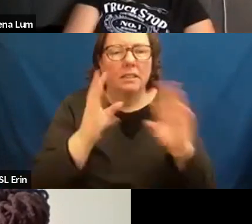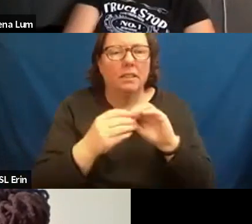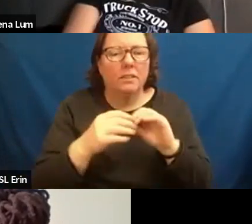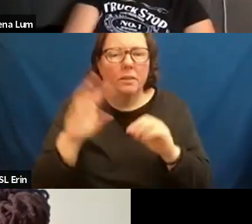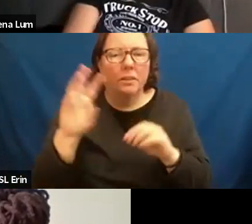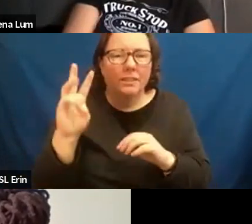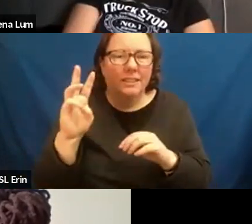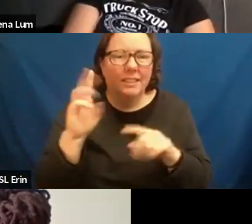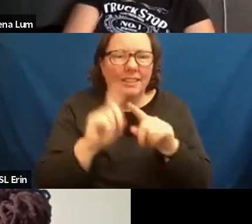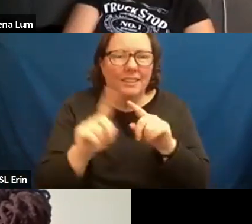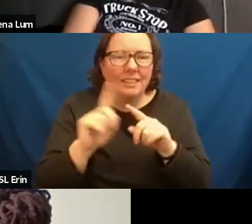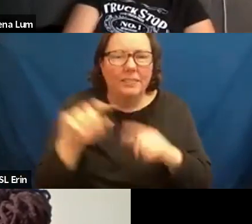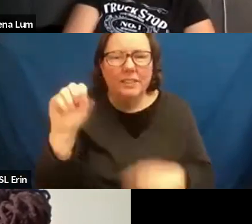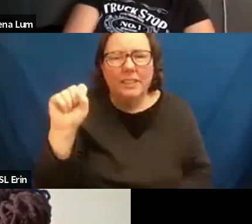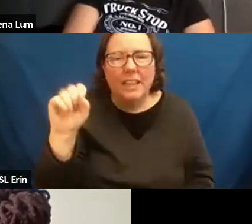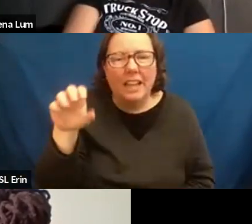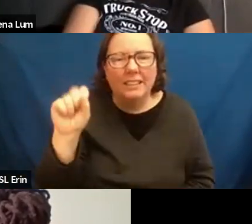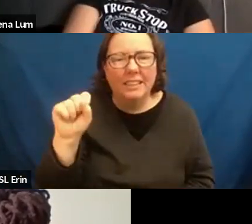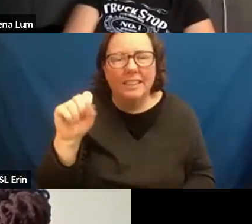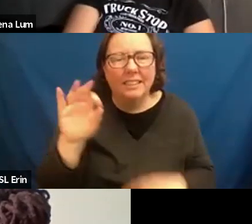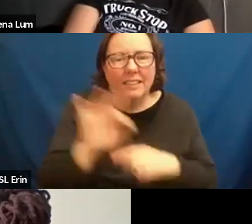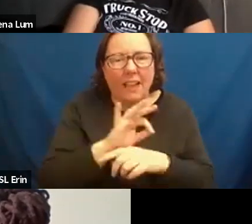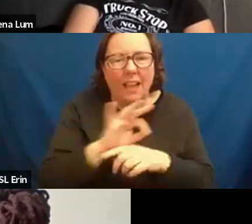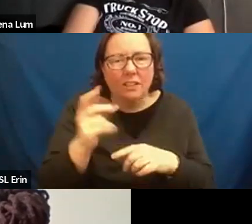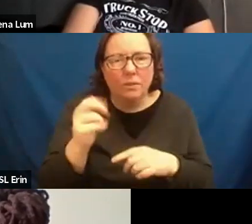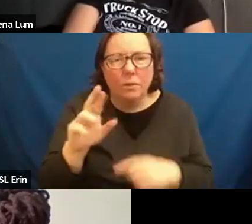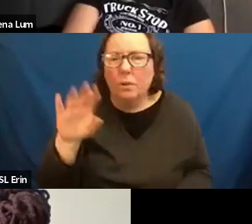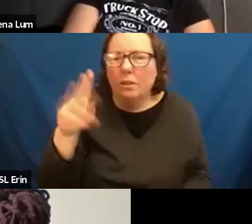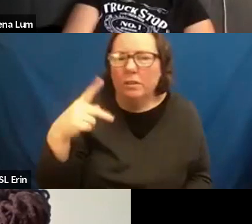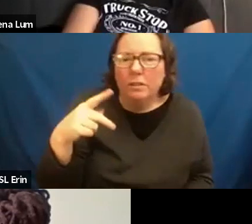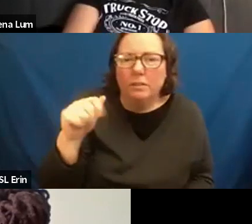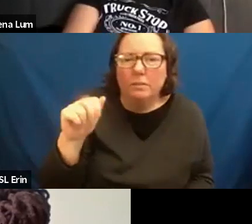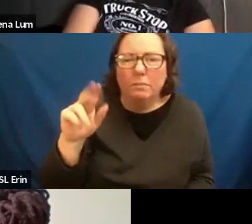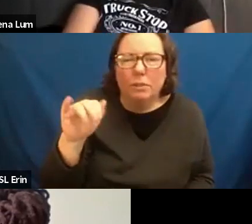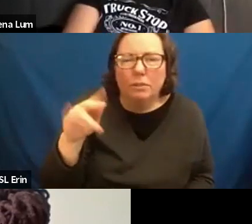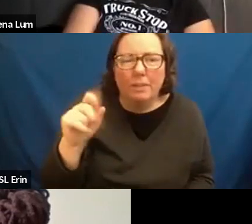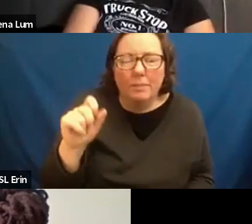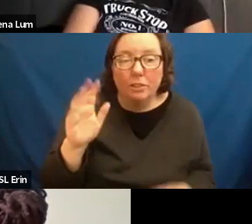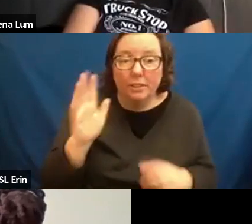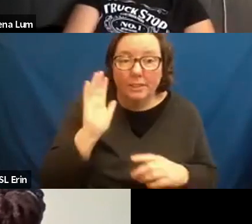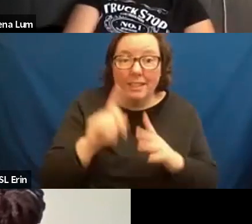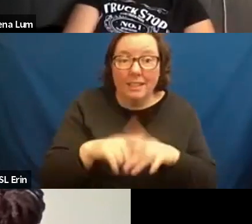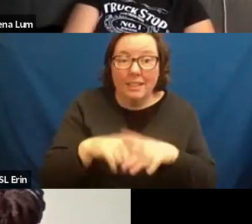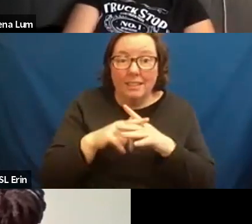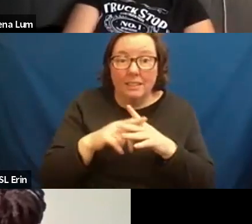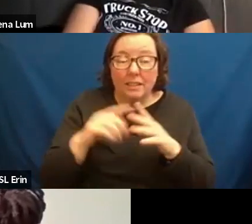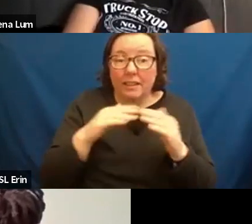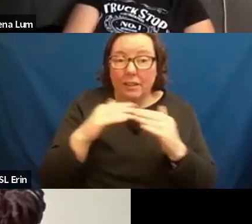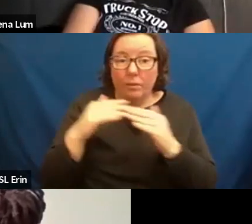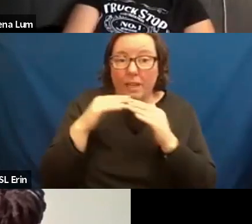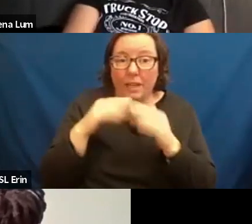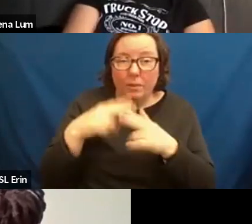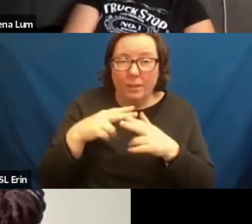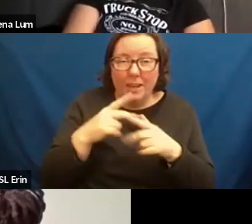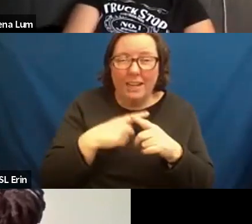social parameters that were evaluated, and at the beginning they're all weighted equally, and that was a suggestion